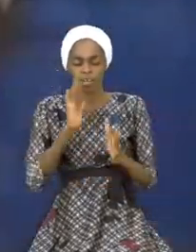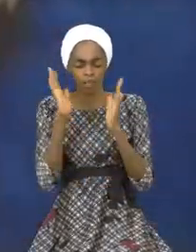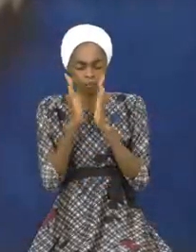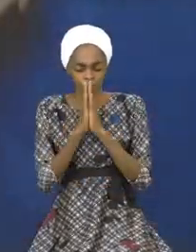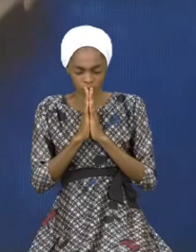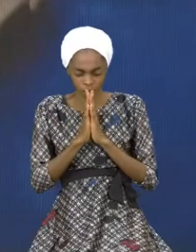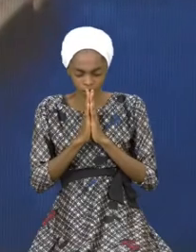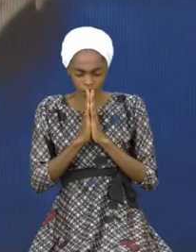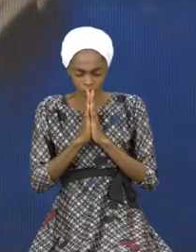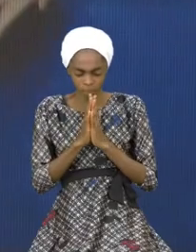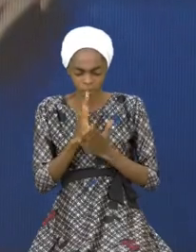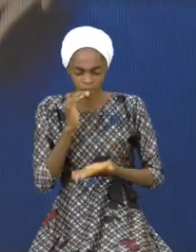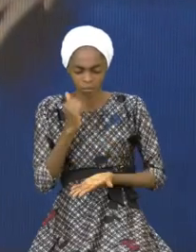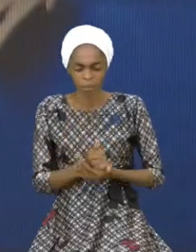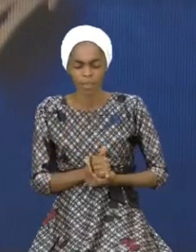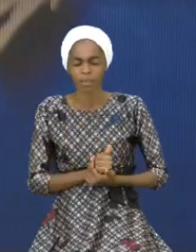pray.